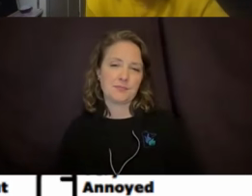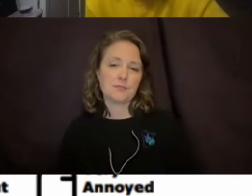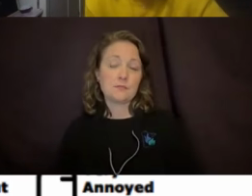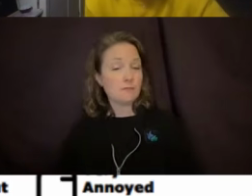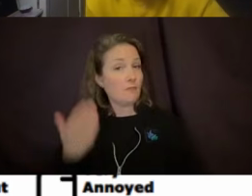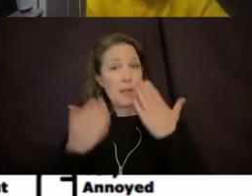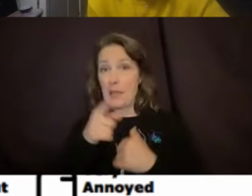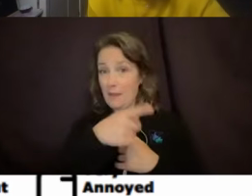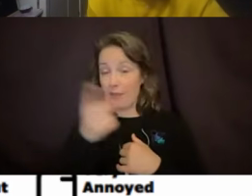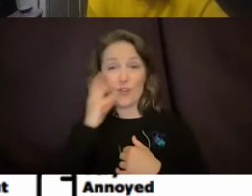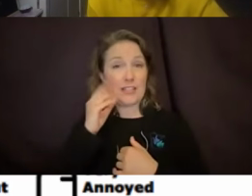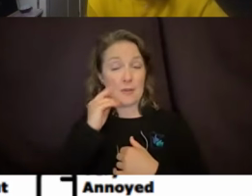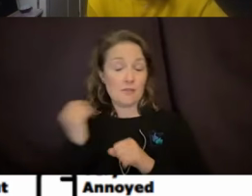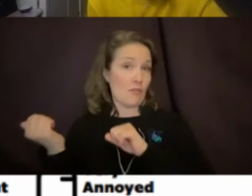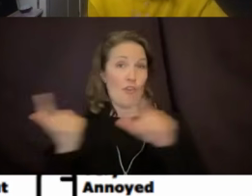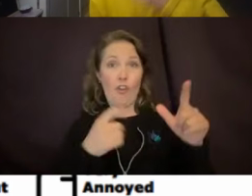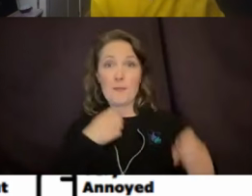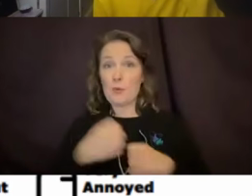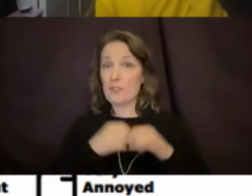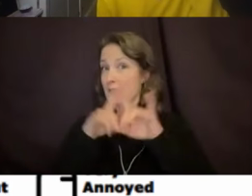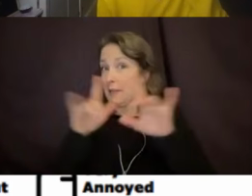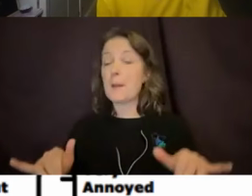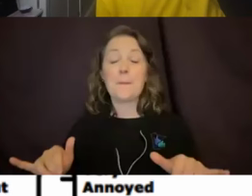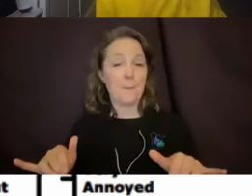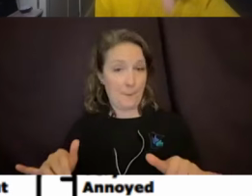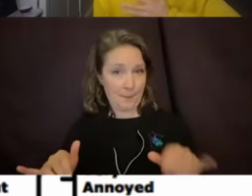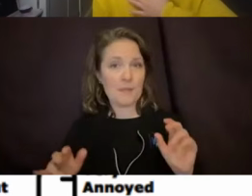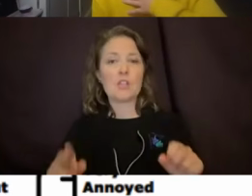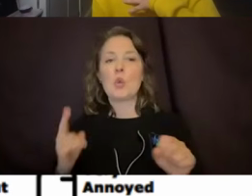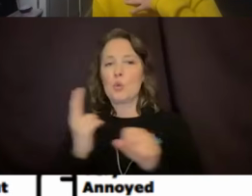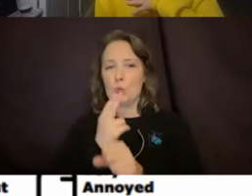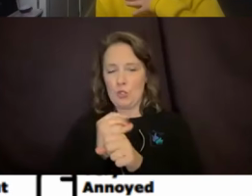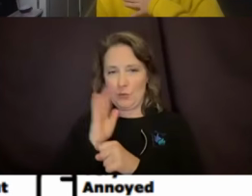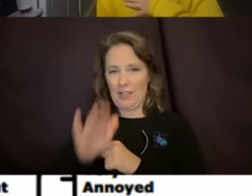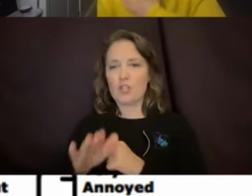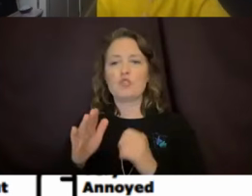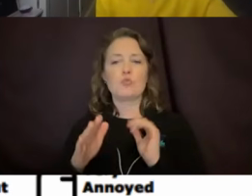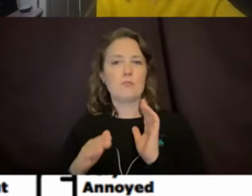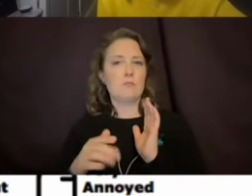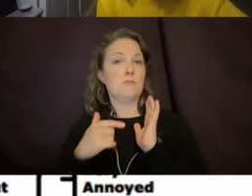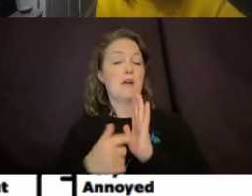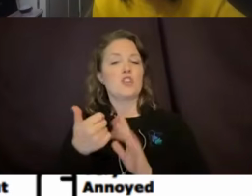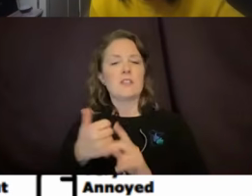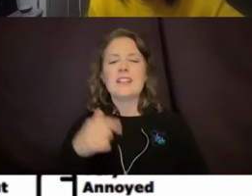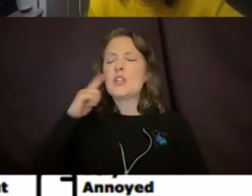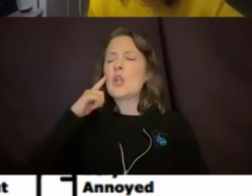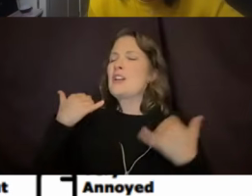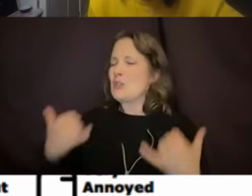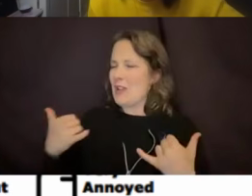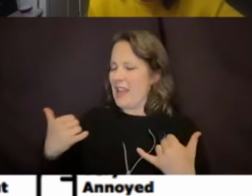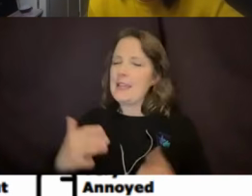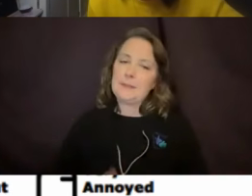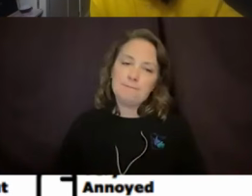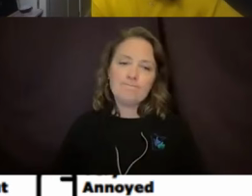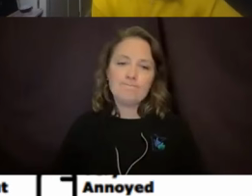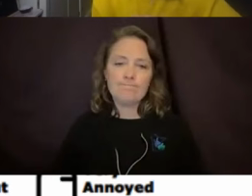different emotions at the same time as well too, and using that to even share and model yourself. So you can say, today like